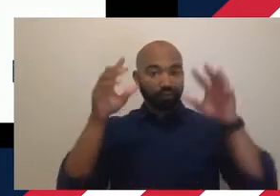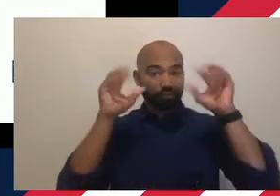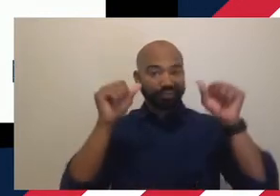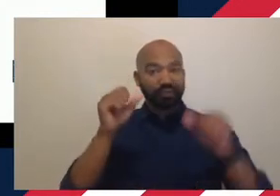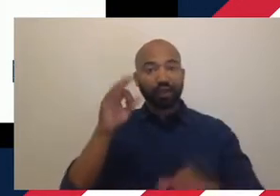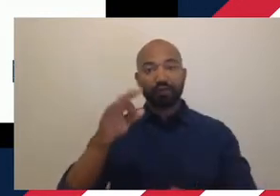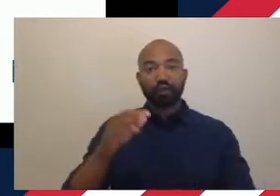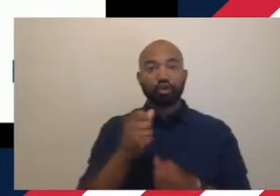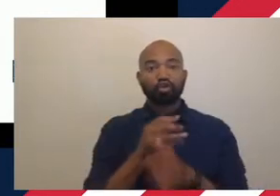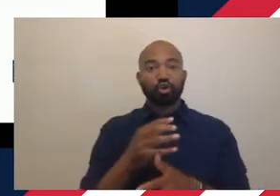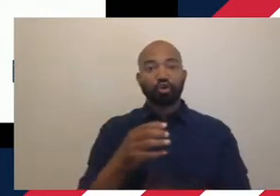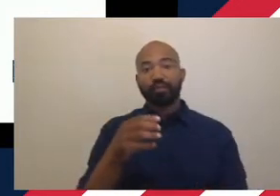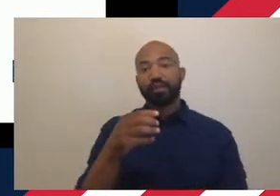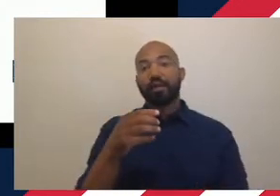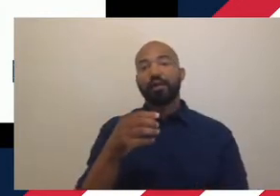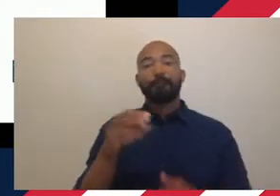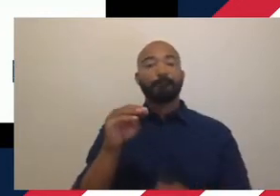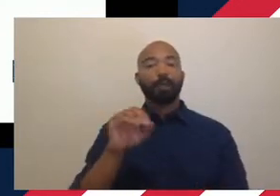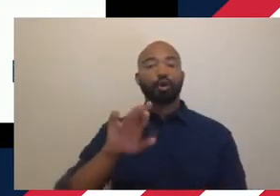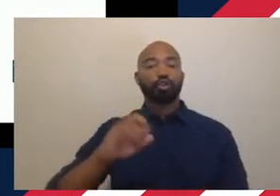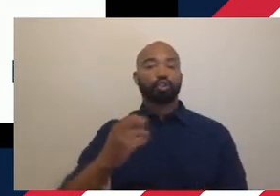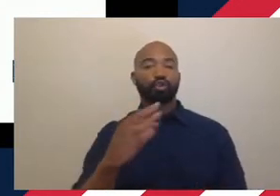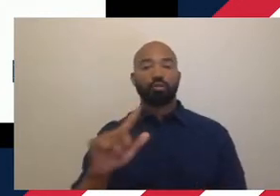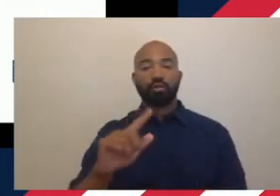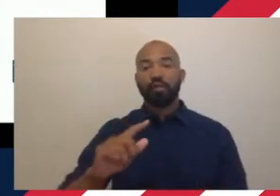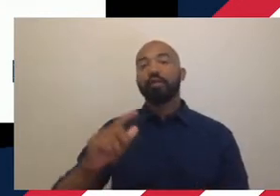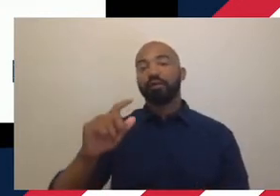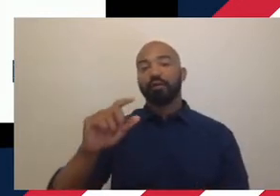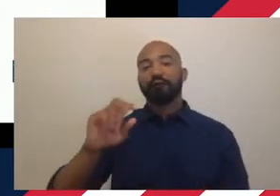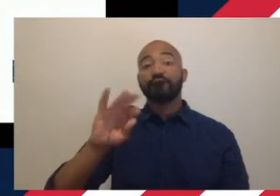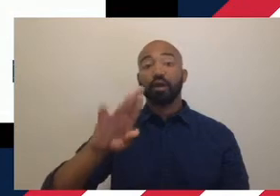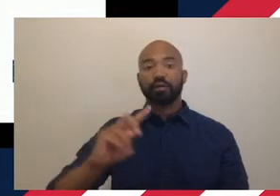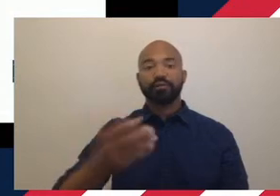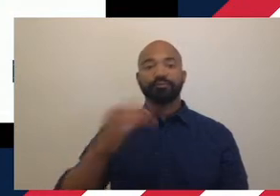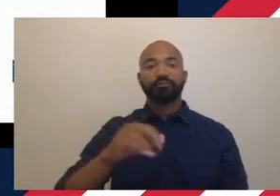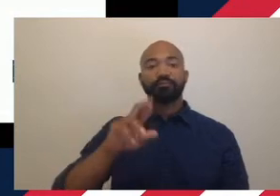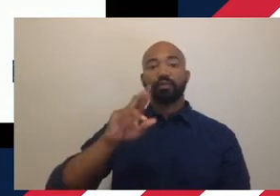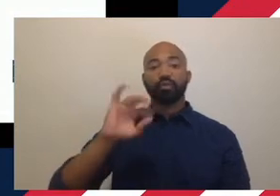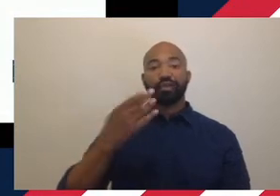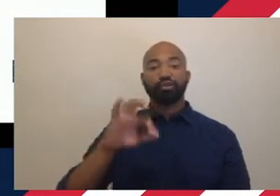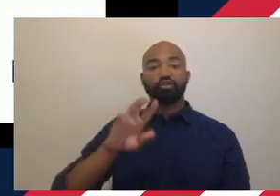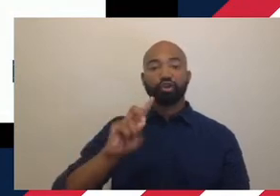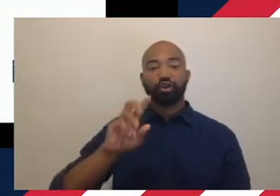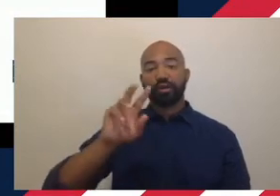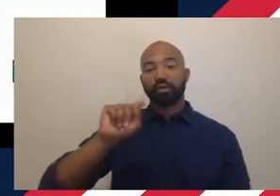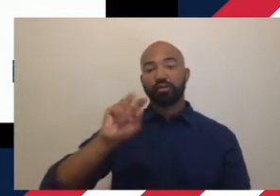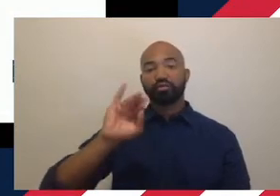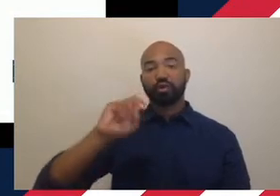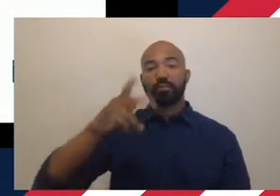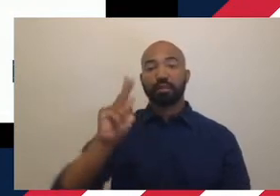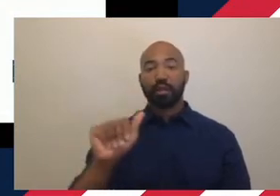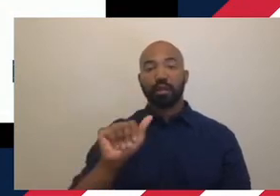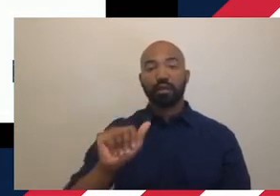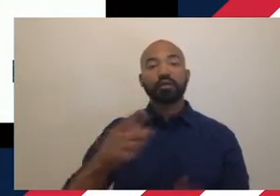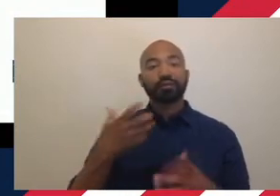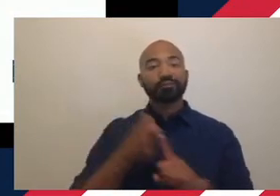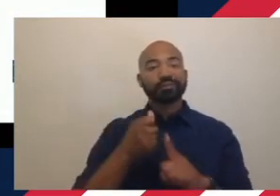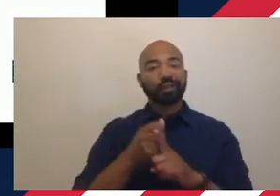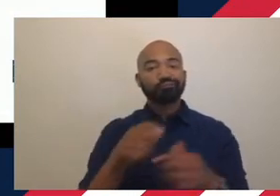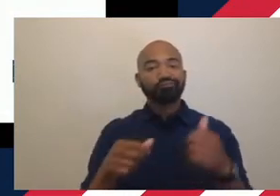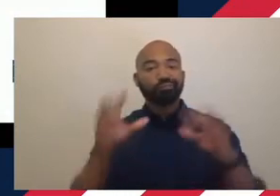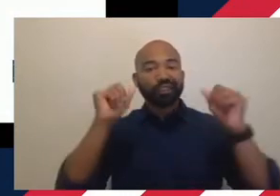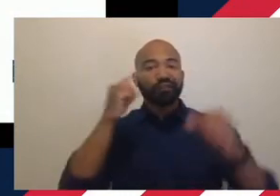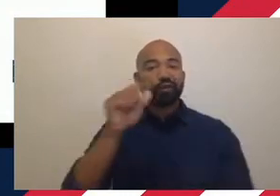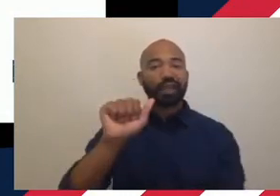Fund. Richard Trumka of Pennsylvania is the president of the AFL-CIO,